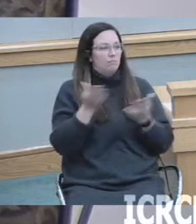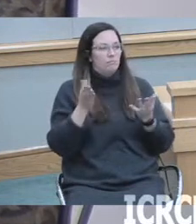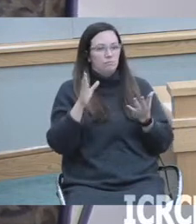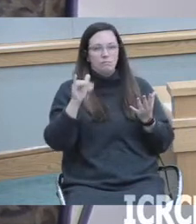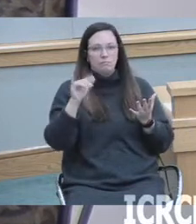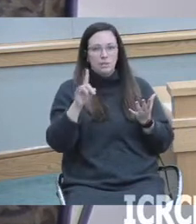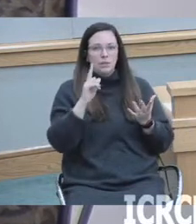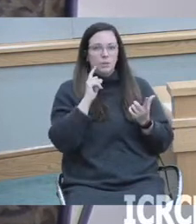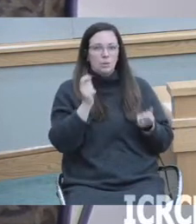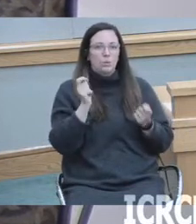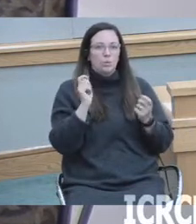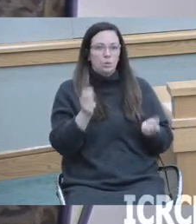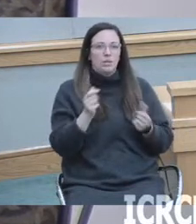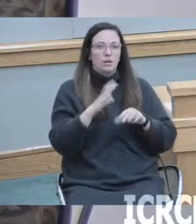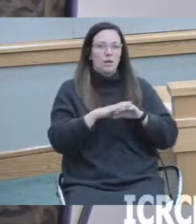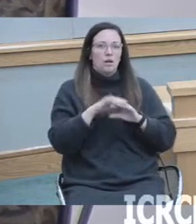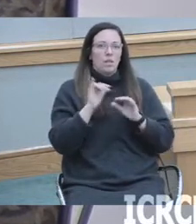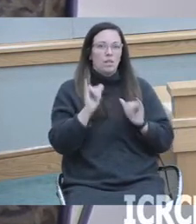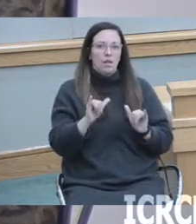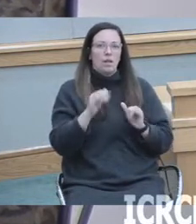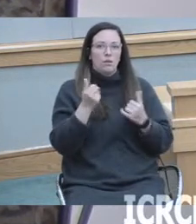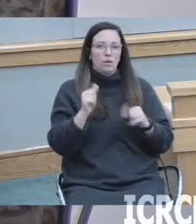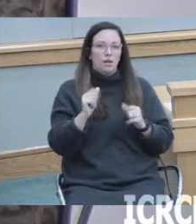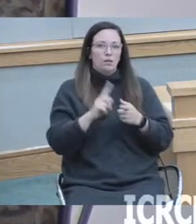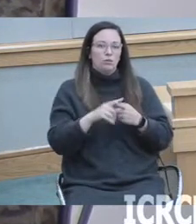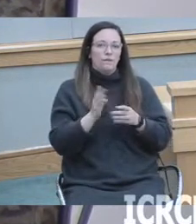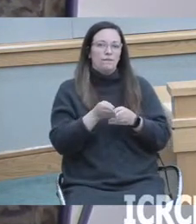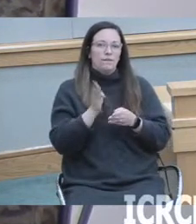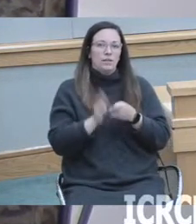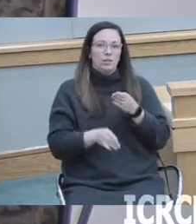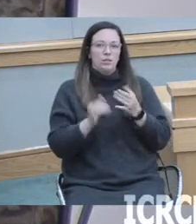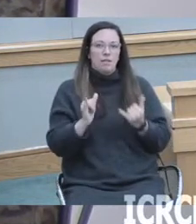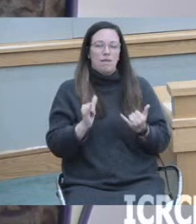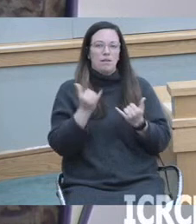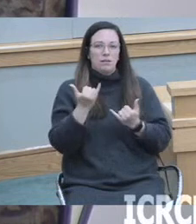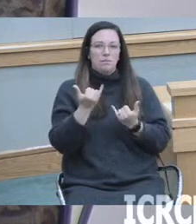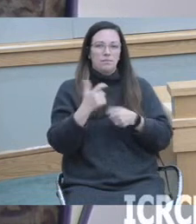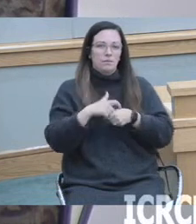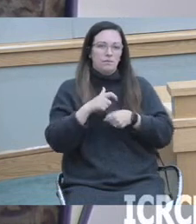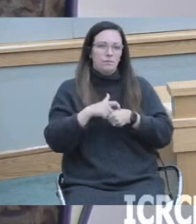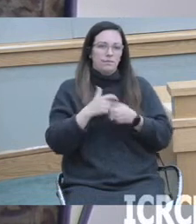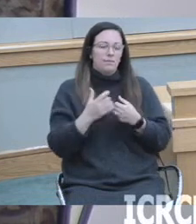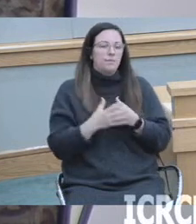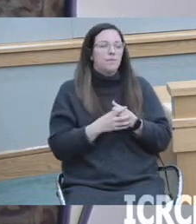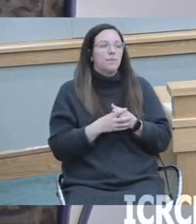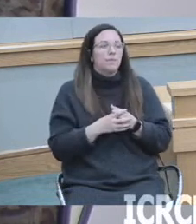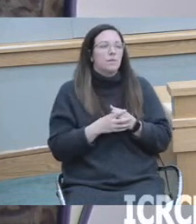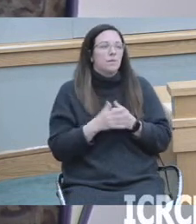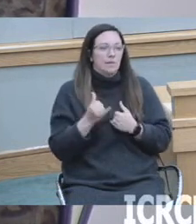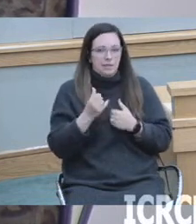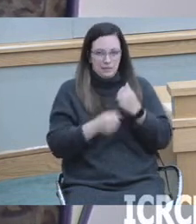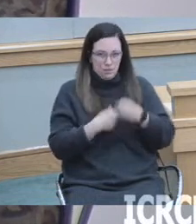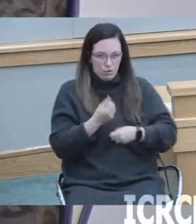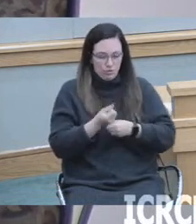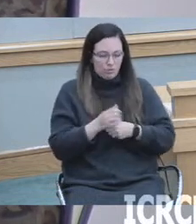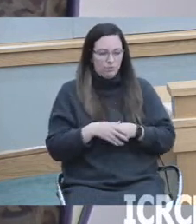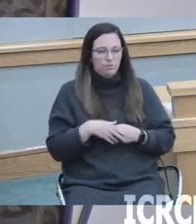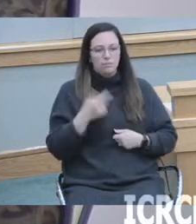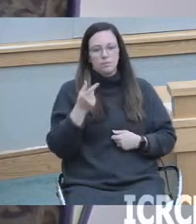that and try to get that done sometime this year. The gun range,